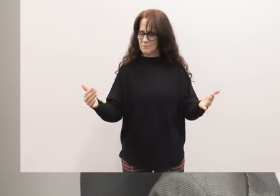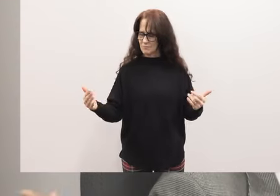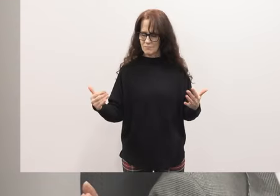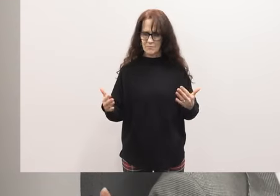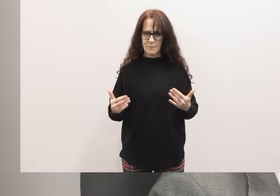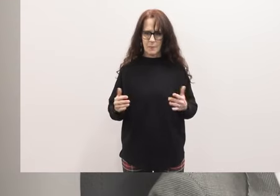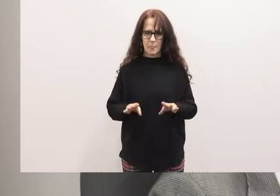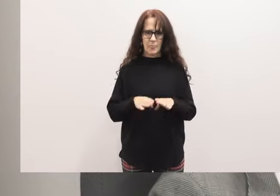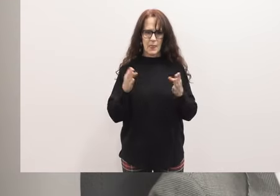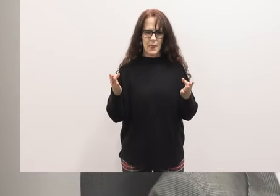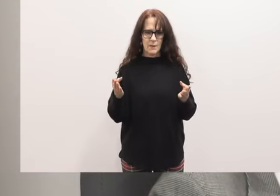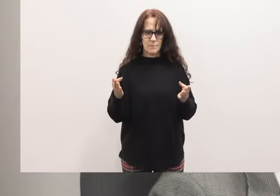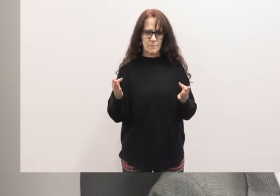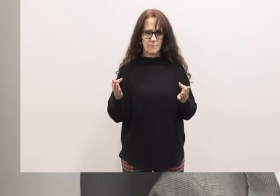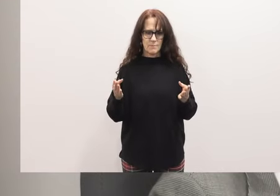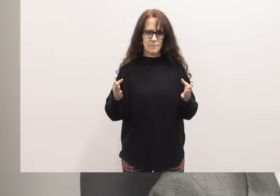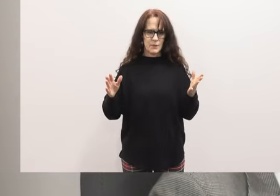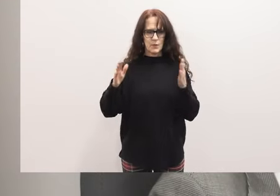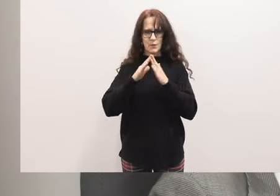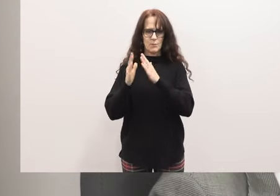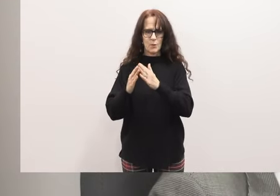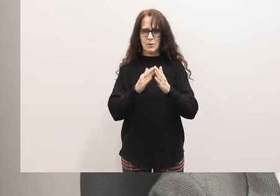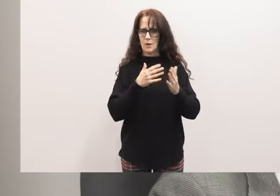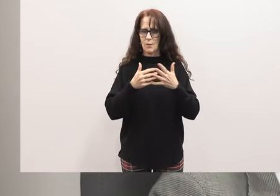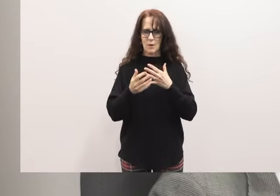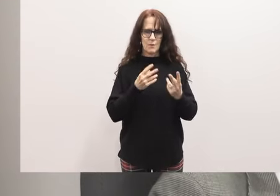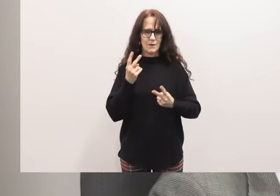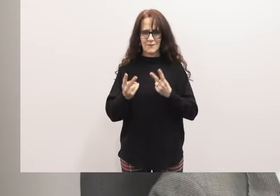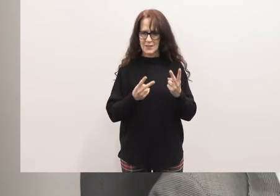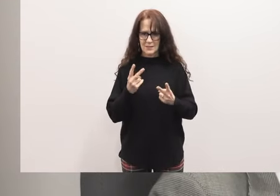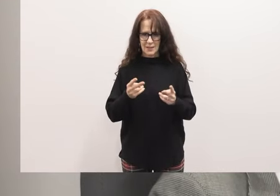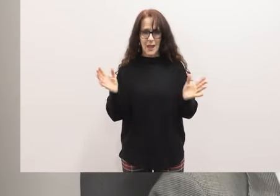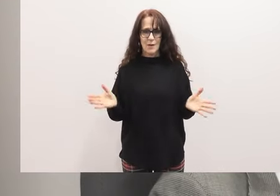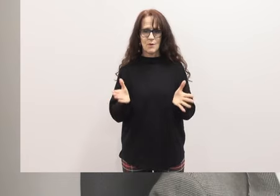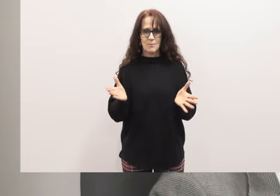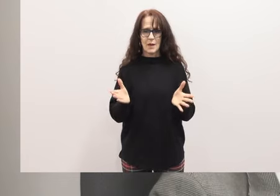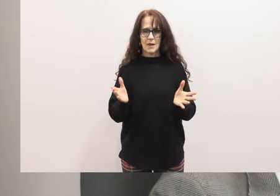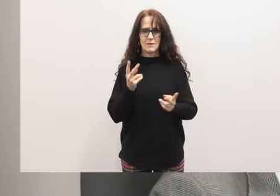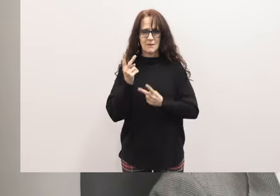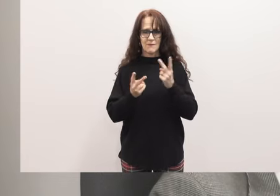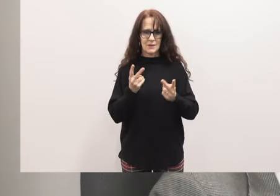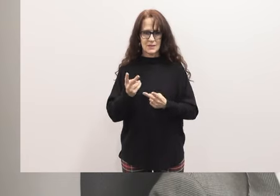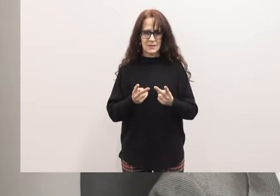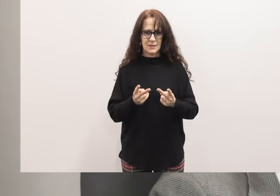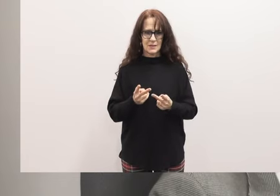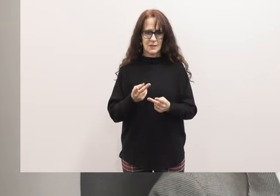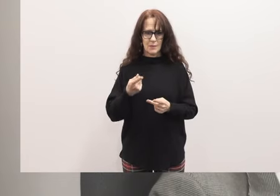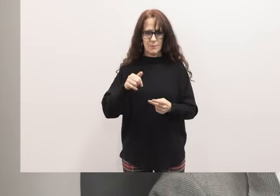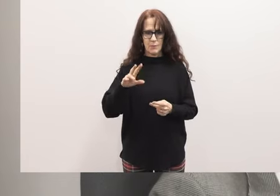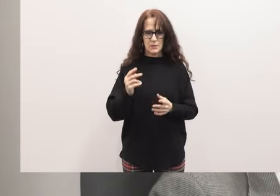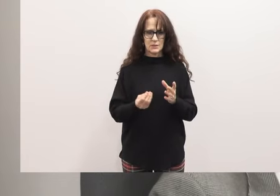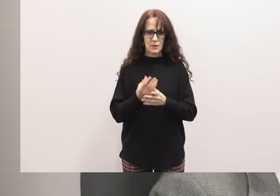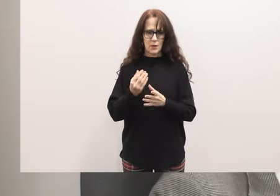now opening the garden to the community, whoever wants to visit. So I highly recommend a visit to the Prisk